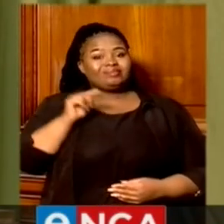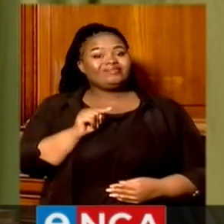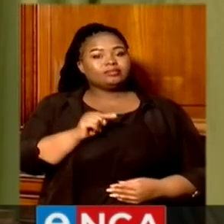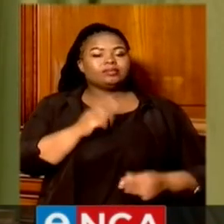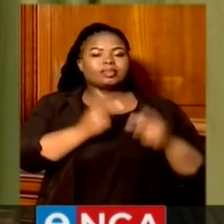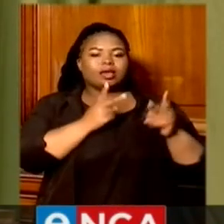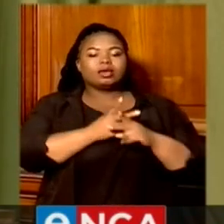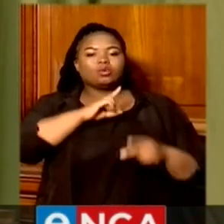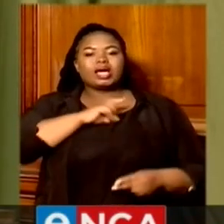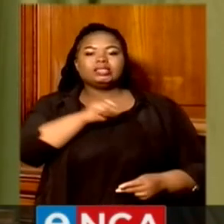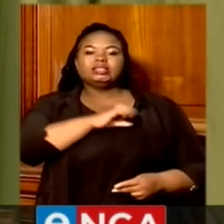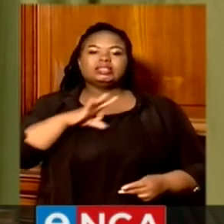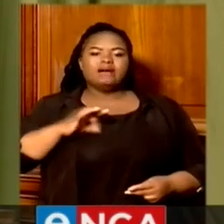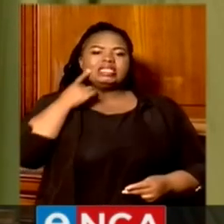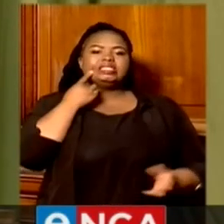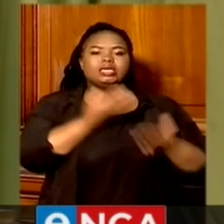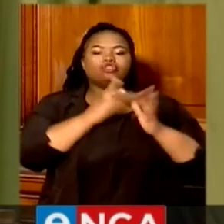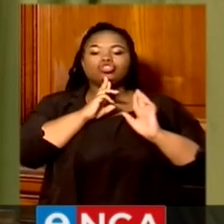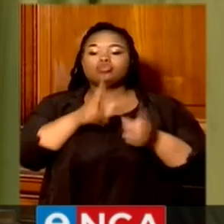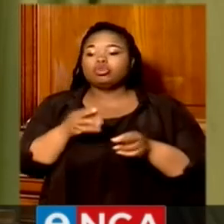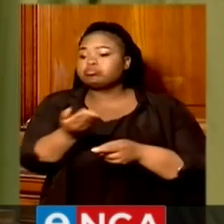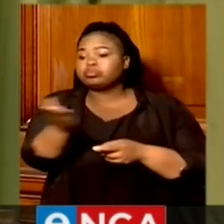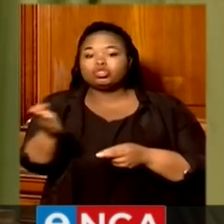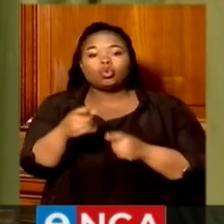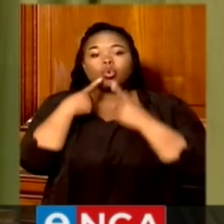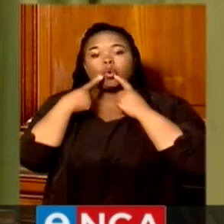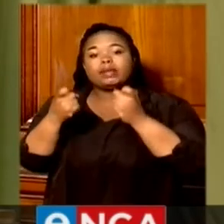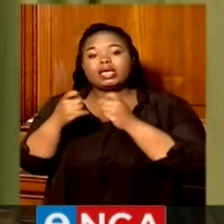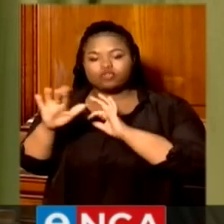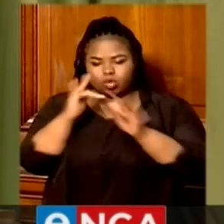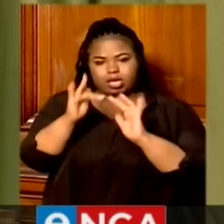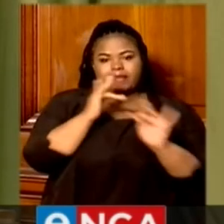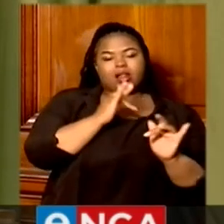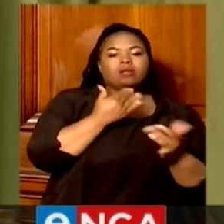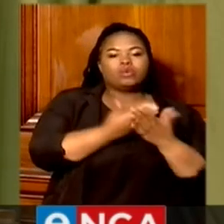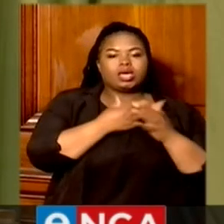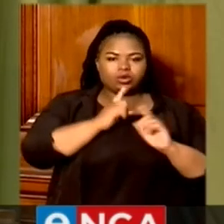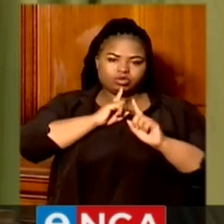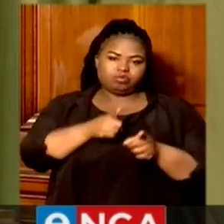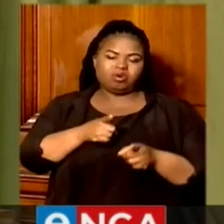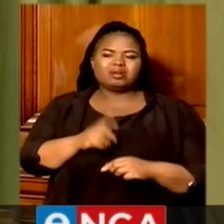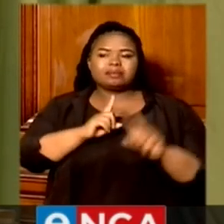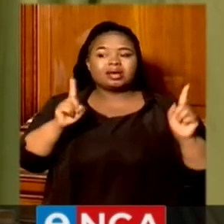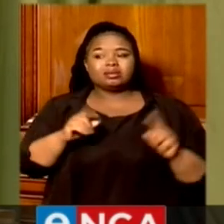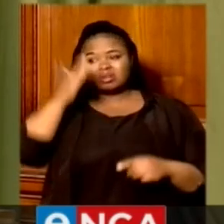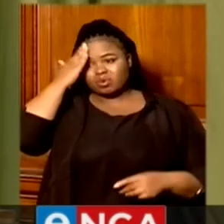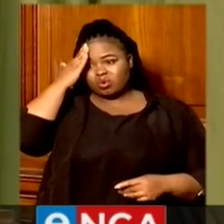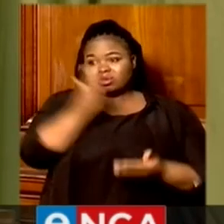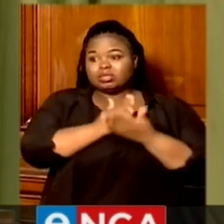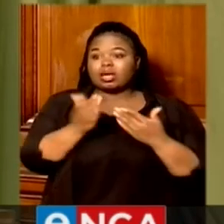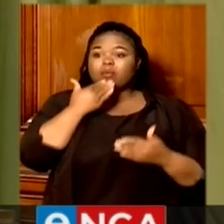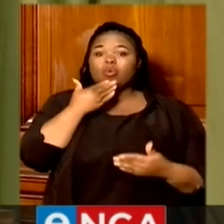have dedicated staff to respond timelessly to all emails. We would like to point out that applicants